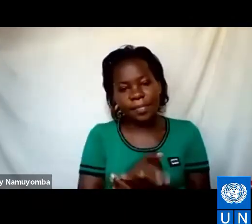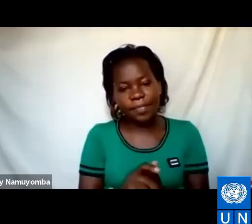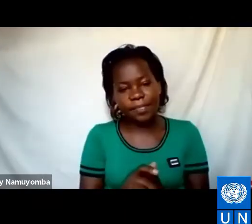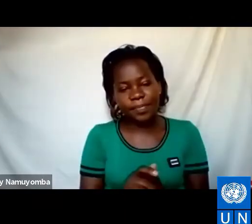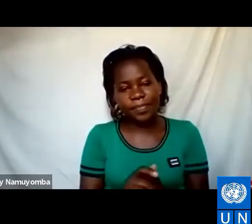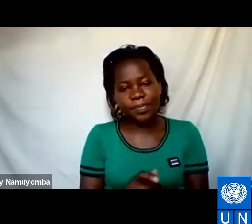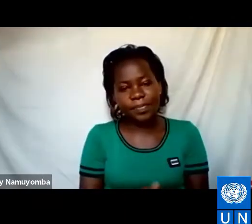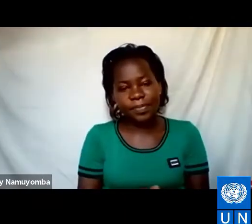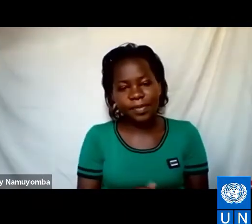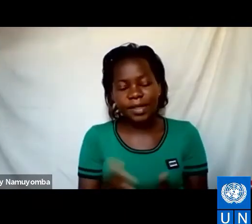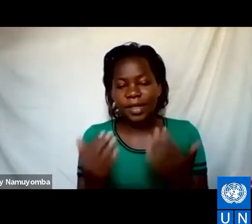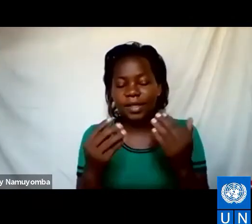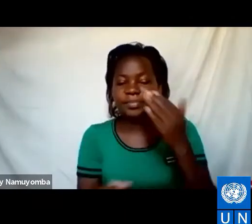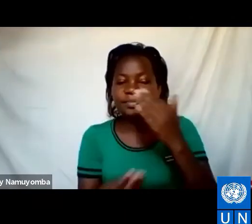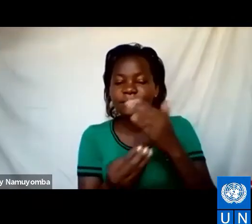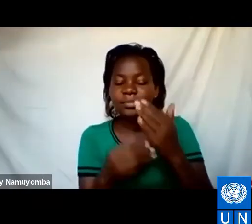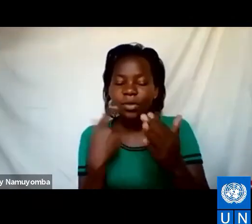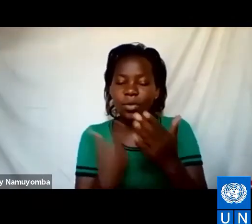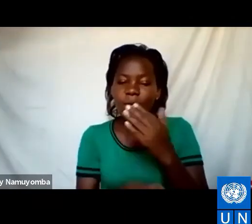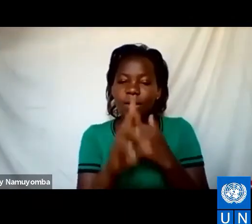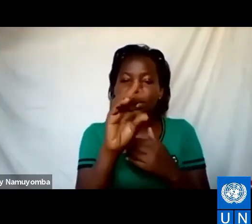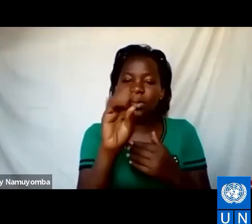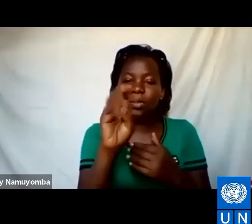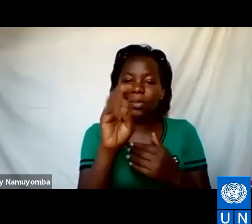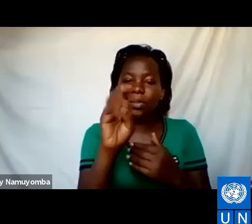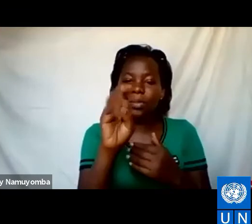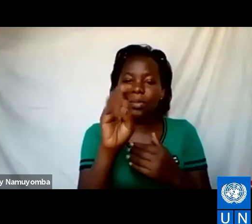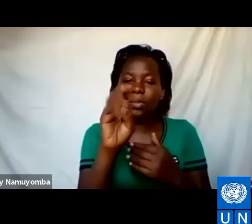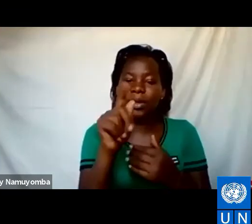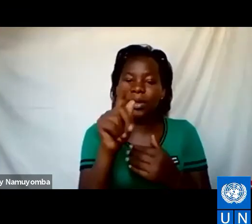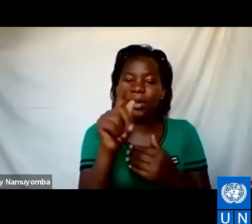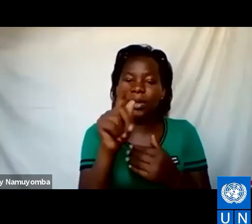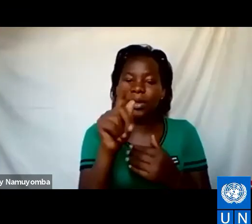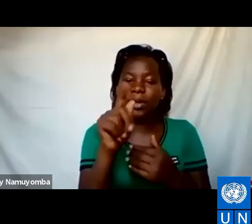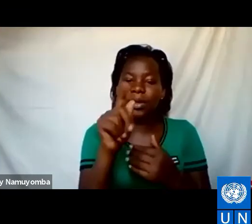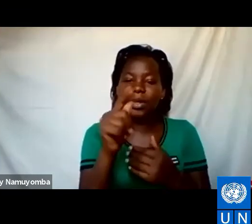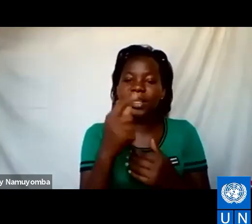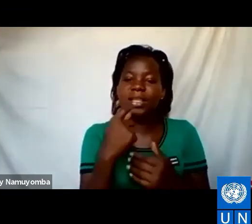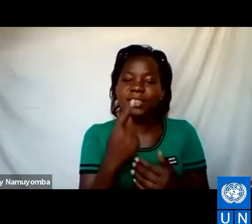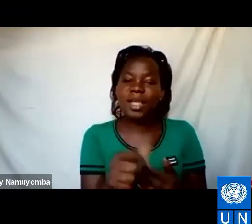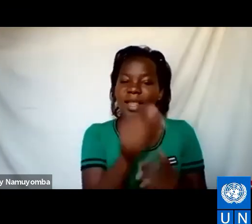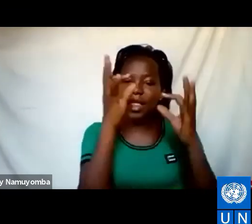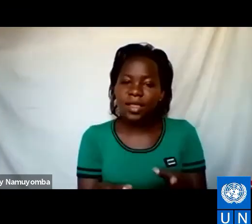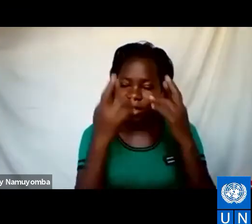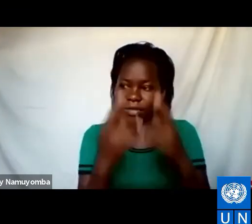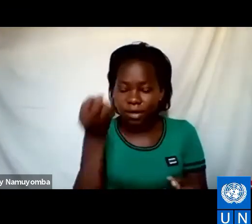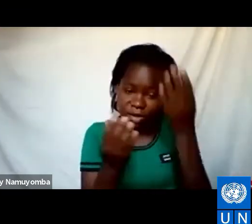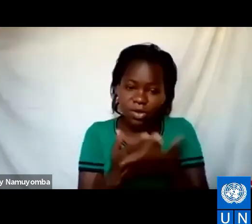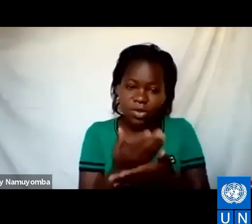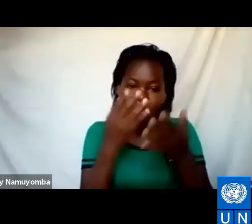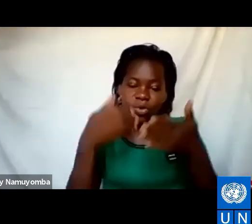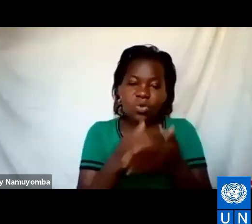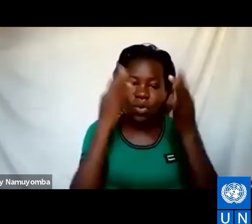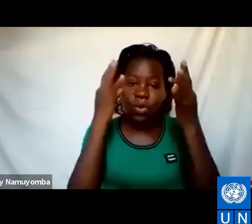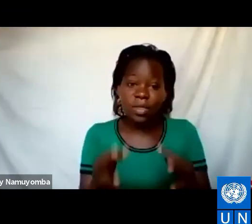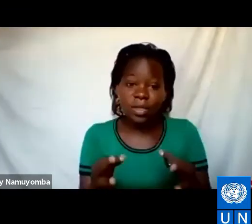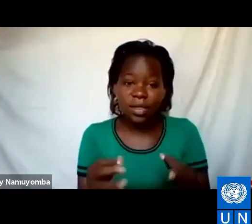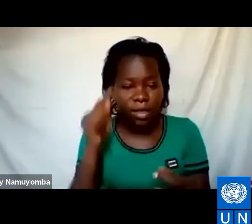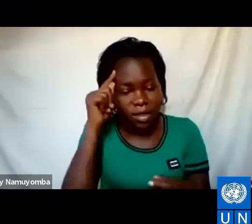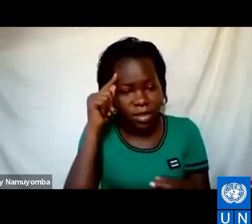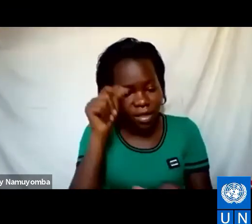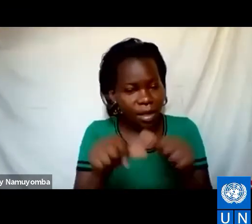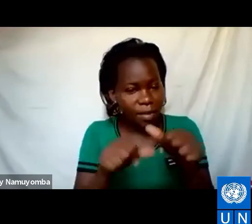would say, in addition to what Robert has said, the other thing is, as you innovate your new product, think about the markets